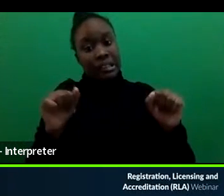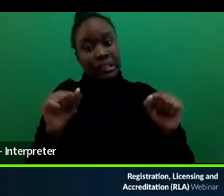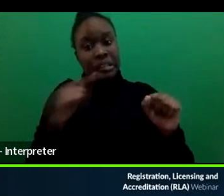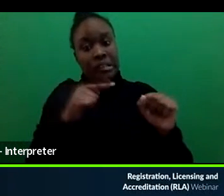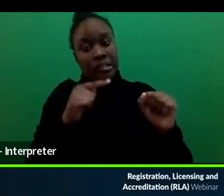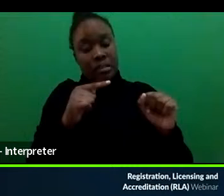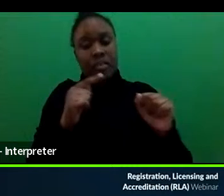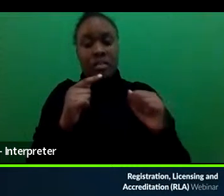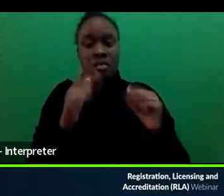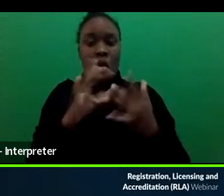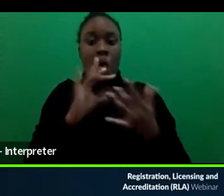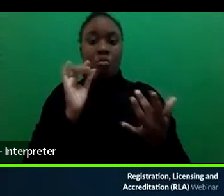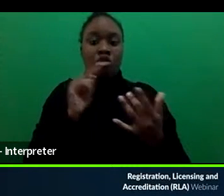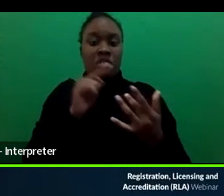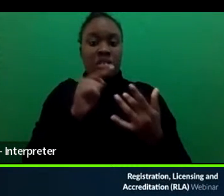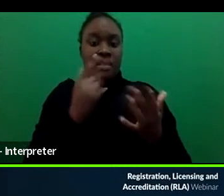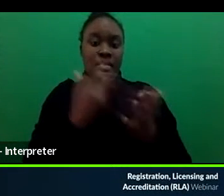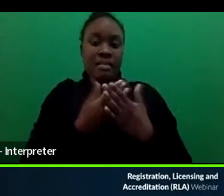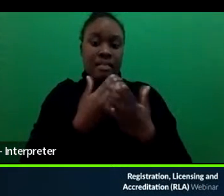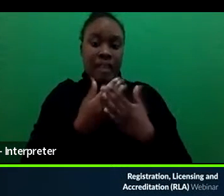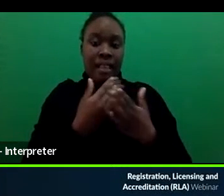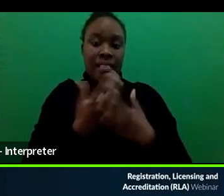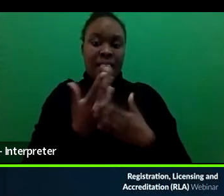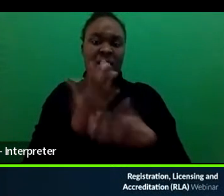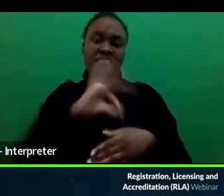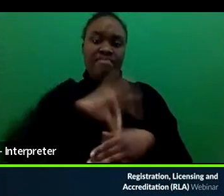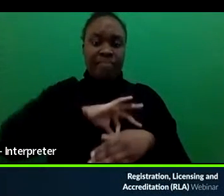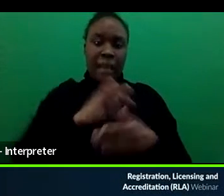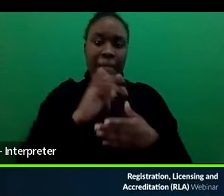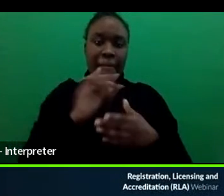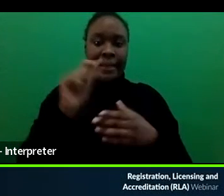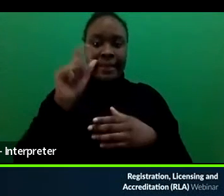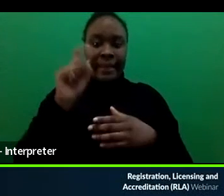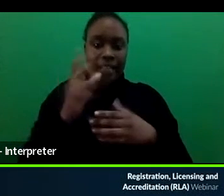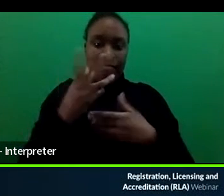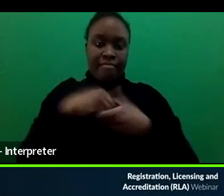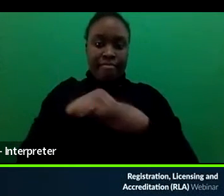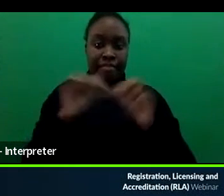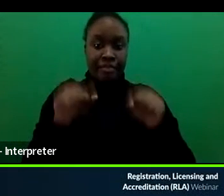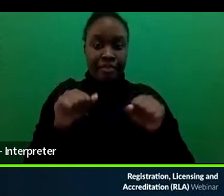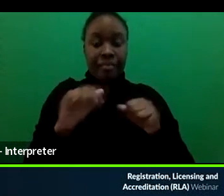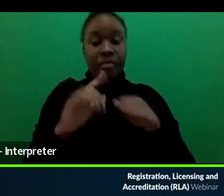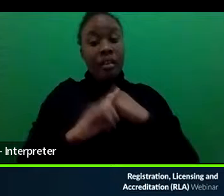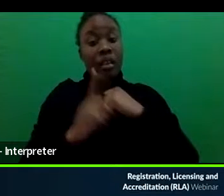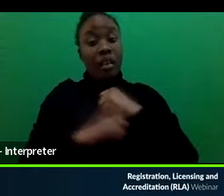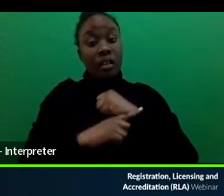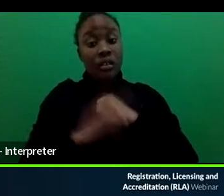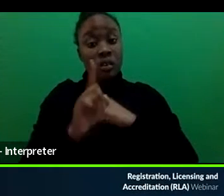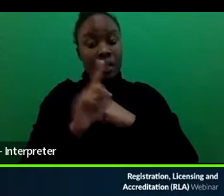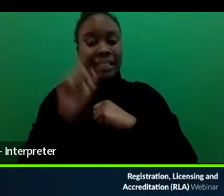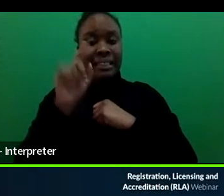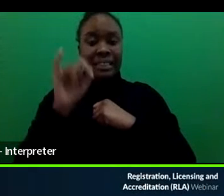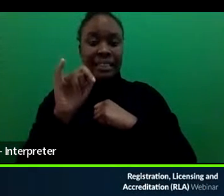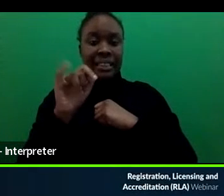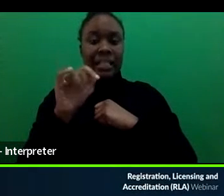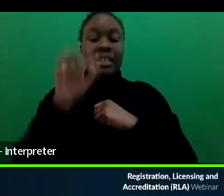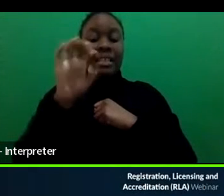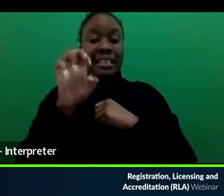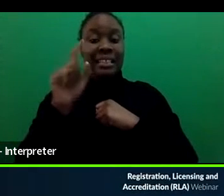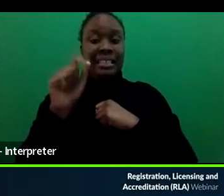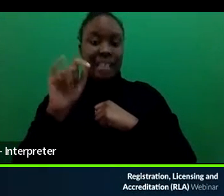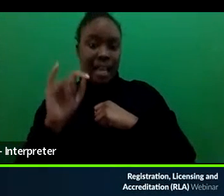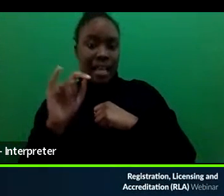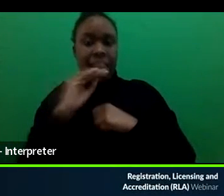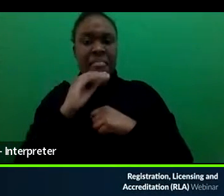another option for income tax. And then lastly, we have ETI, which is employees